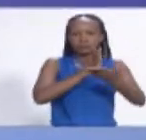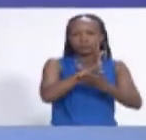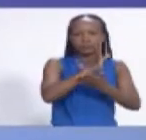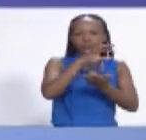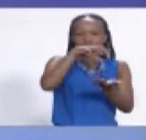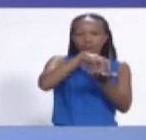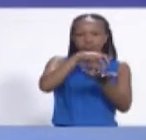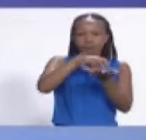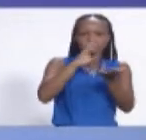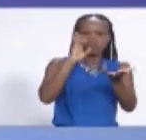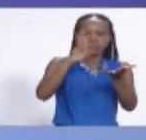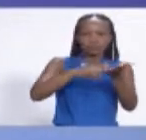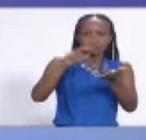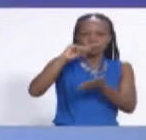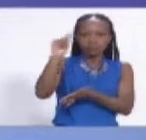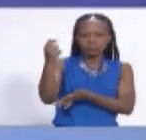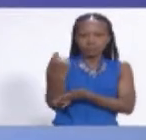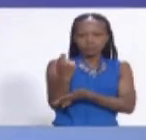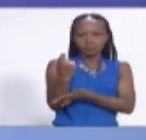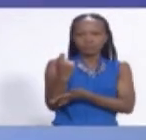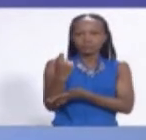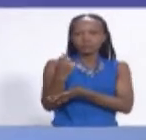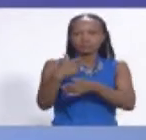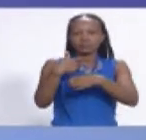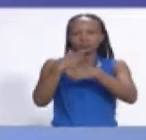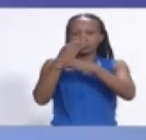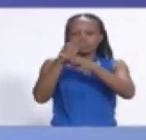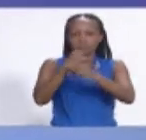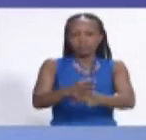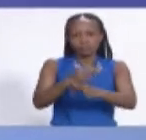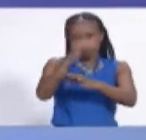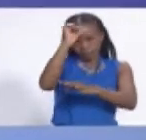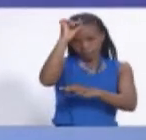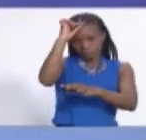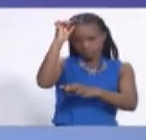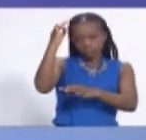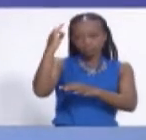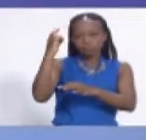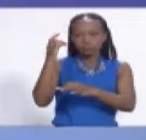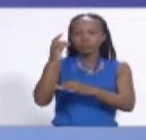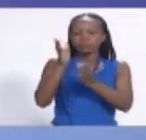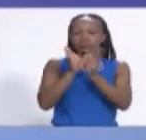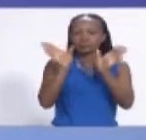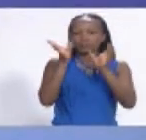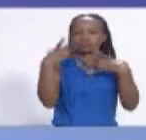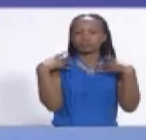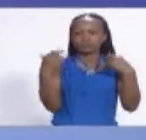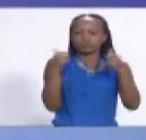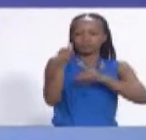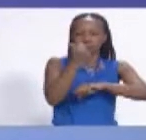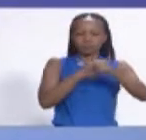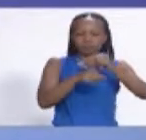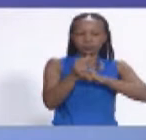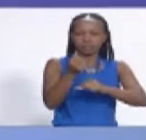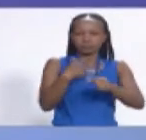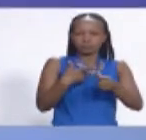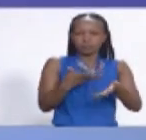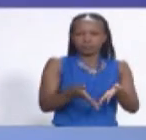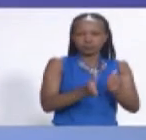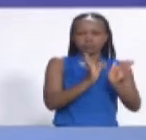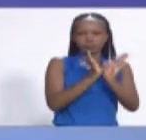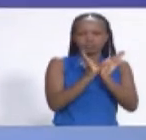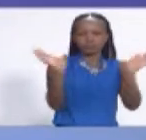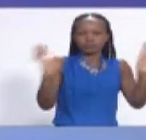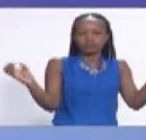coronavirus reported in Kenya has forced the government to invoke the Public Health Act, which requires restrictions to large